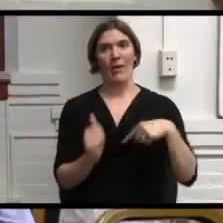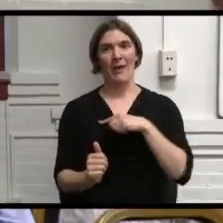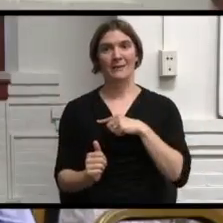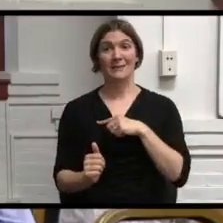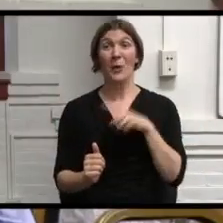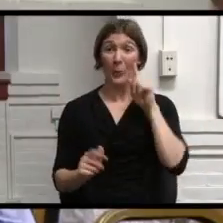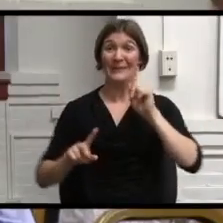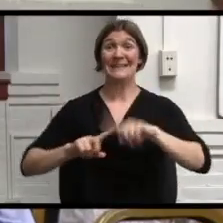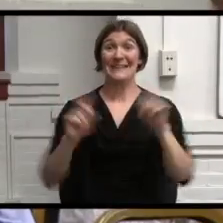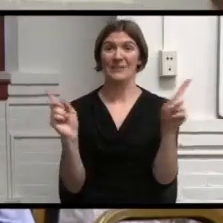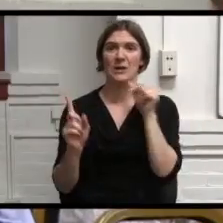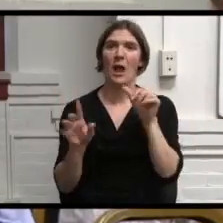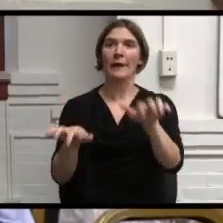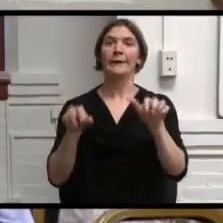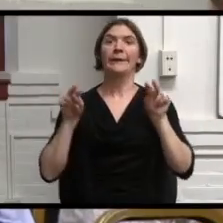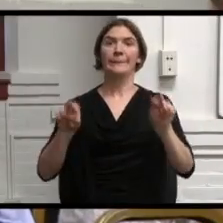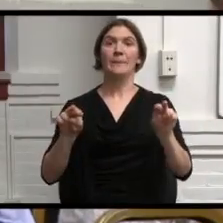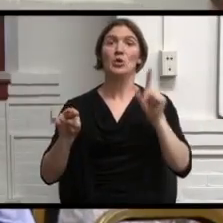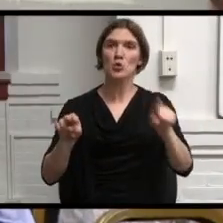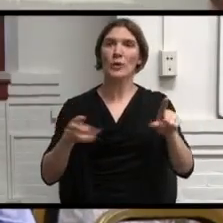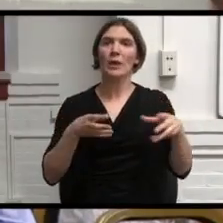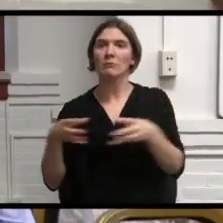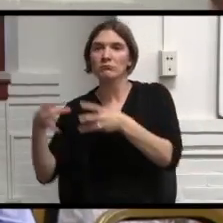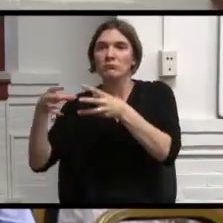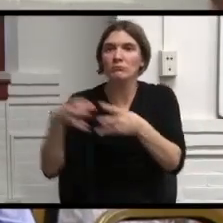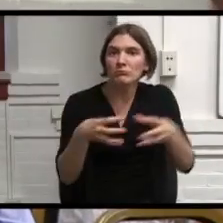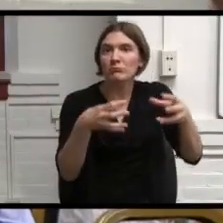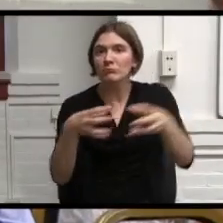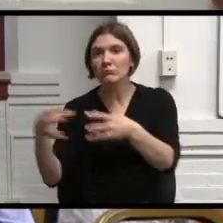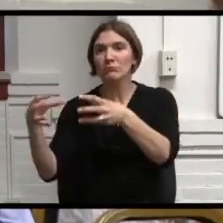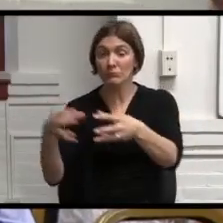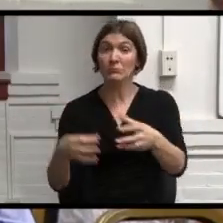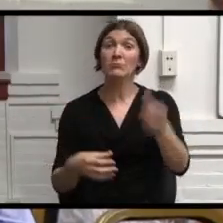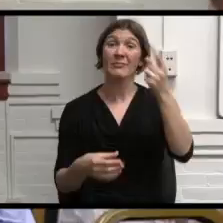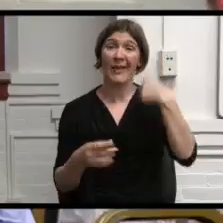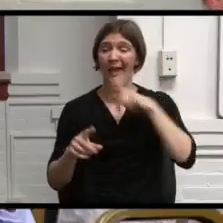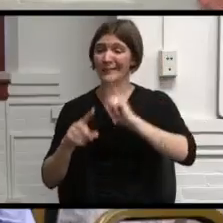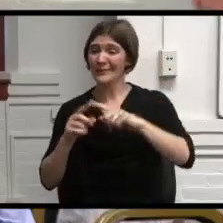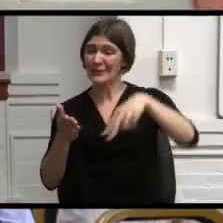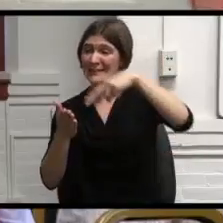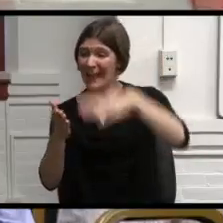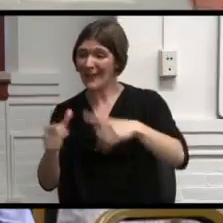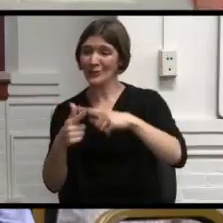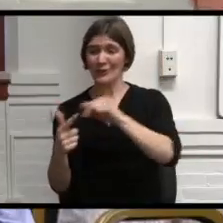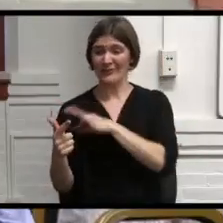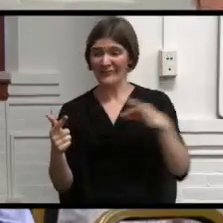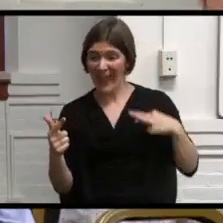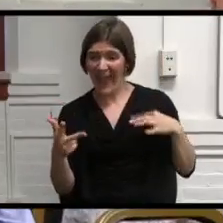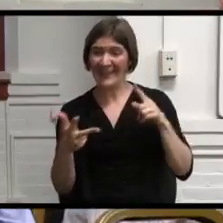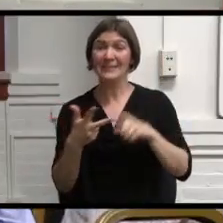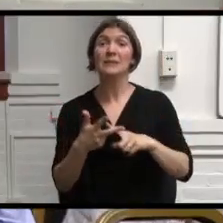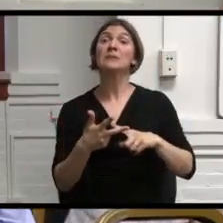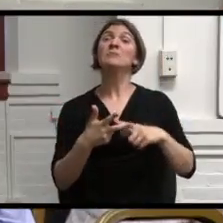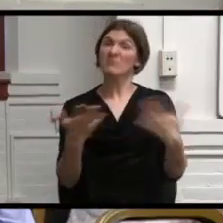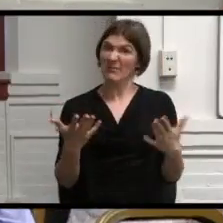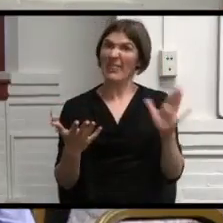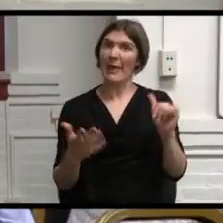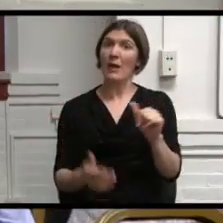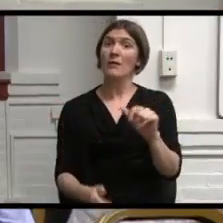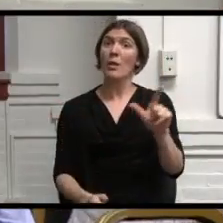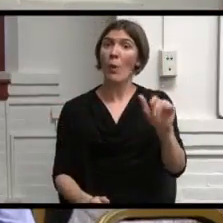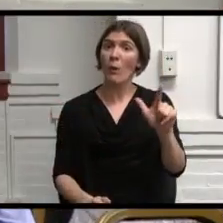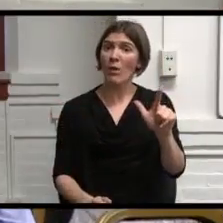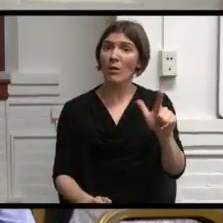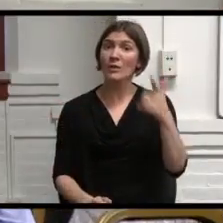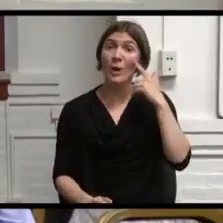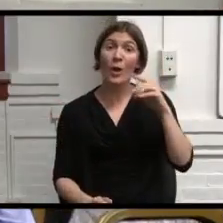will be very different and very exciting. Our choreographers, artists, and faculty that come, we use both local artists, including